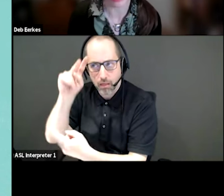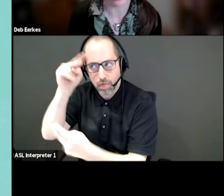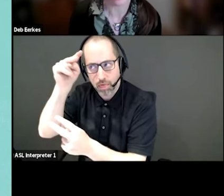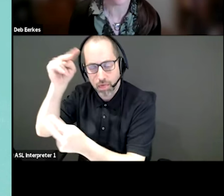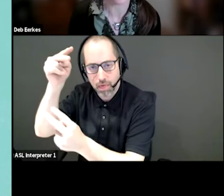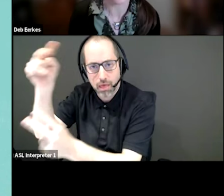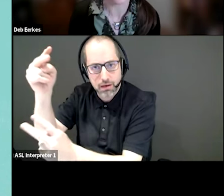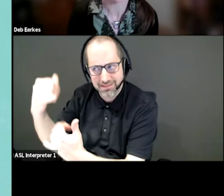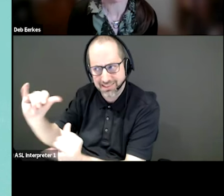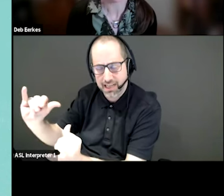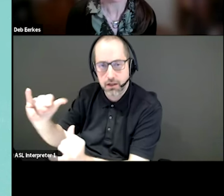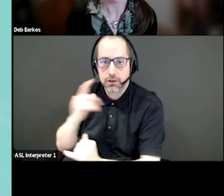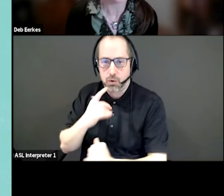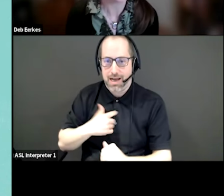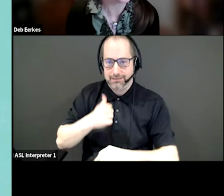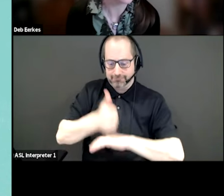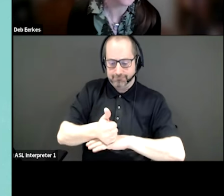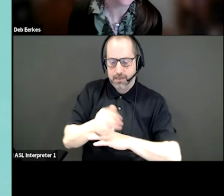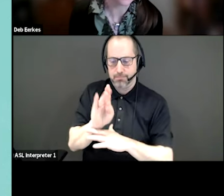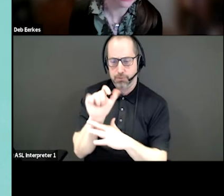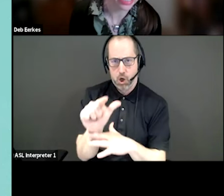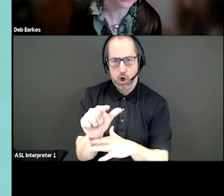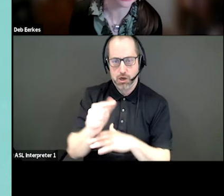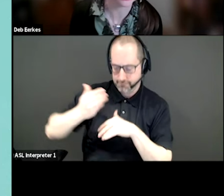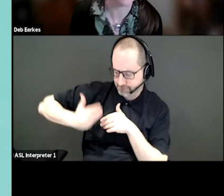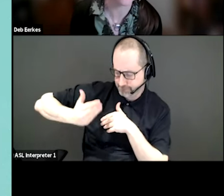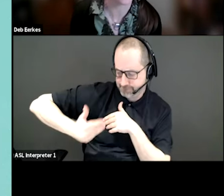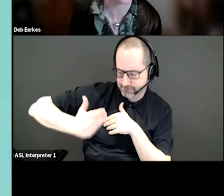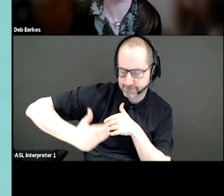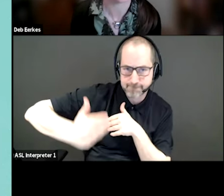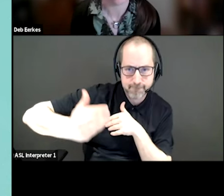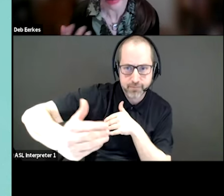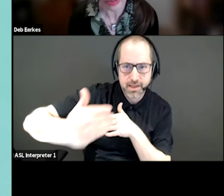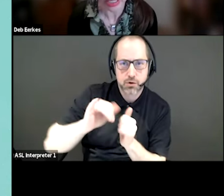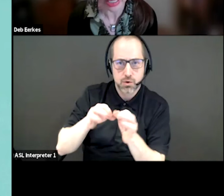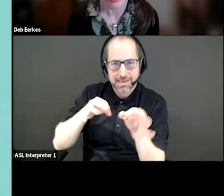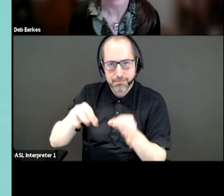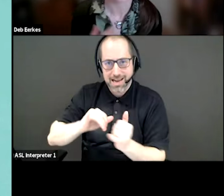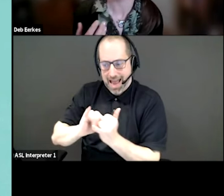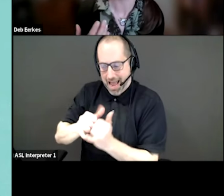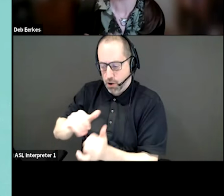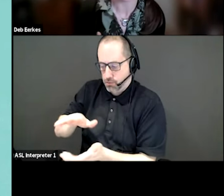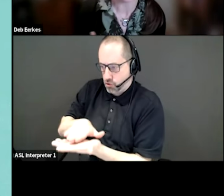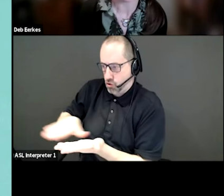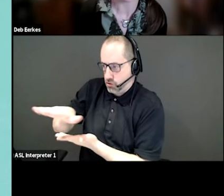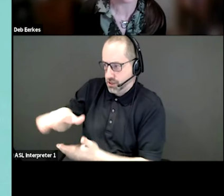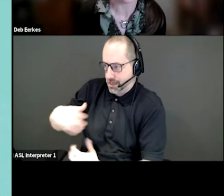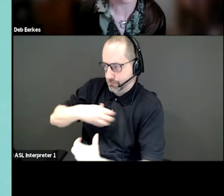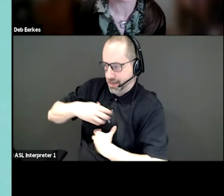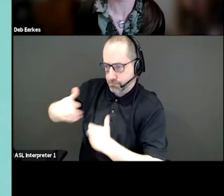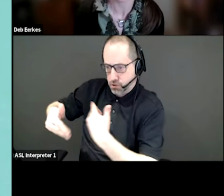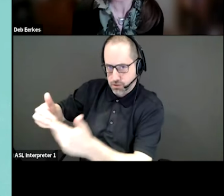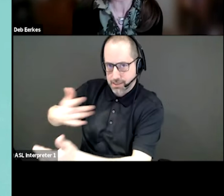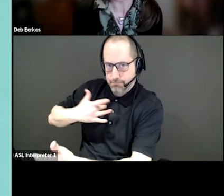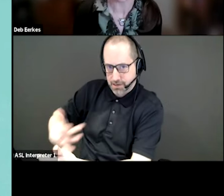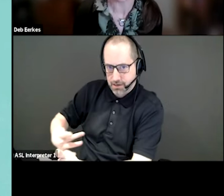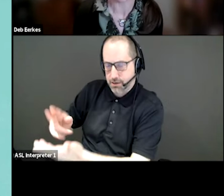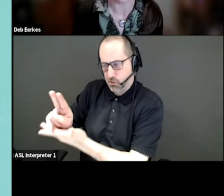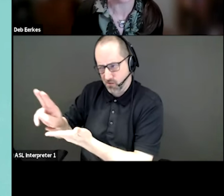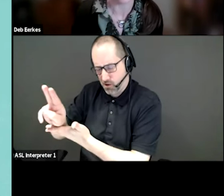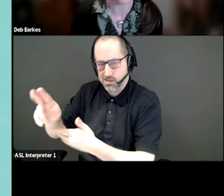created a blog series to explain how campus complaint processes generally work and how post-secondary institutions are